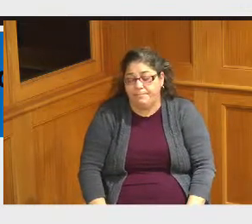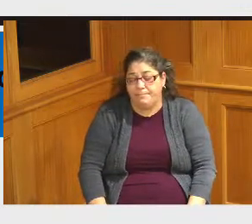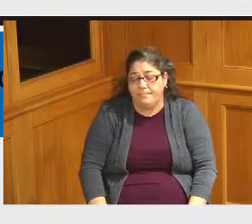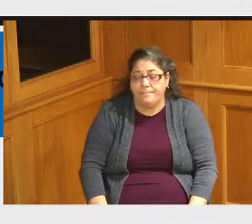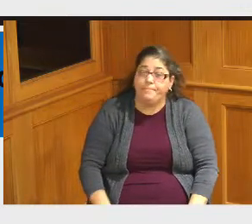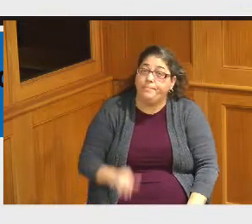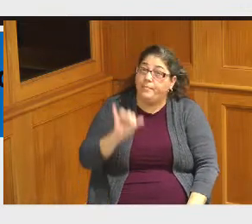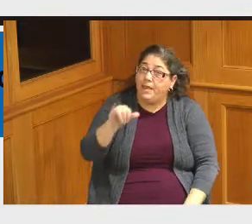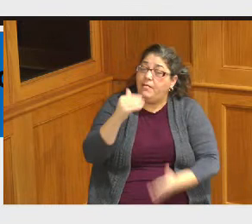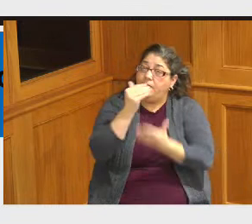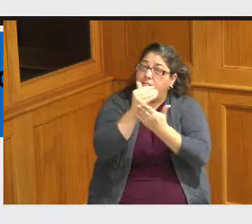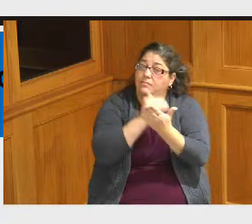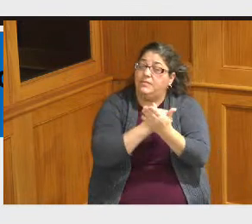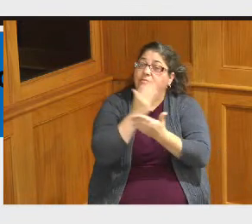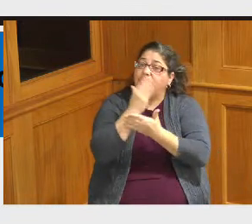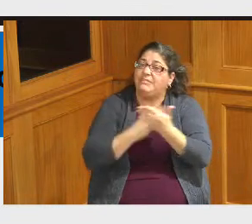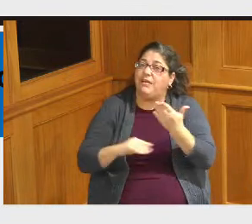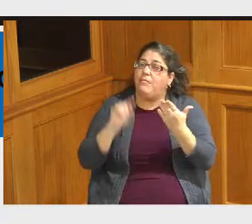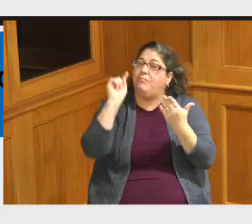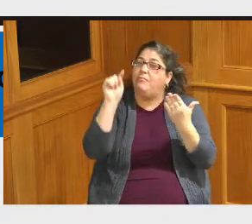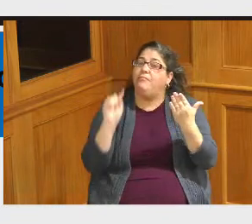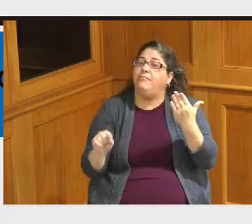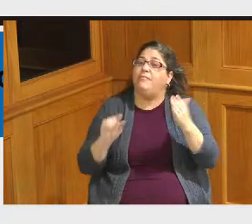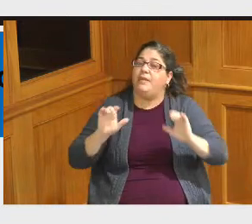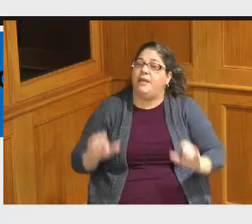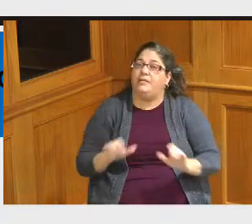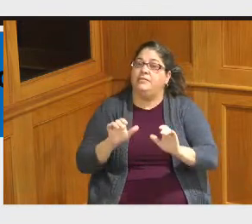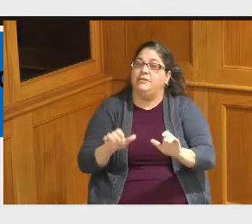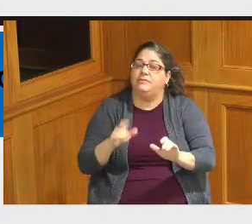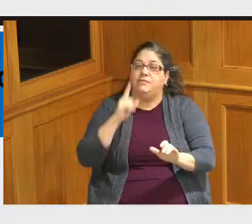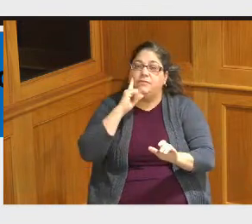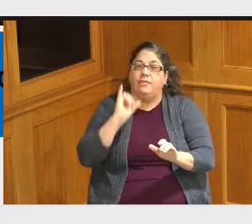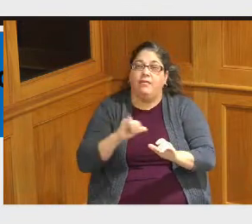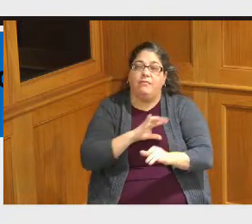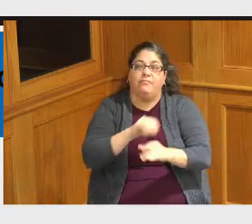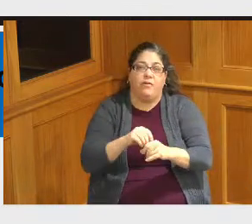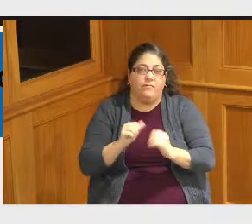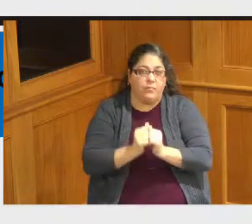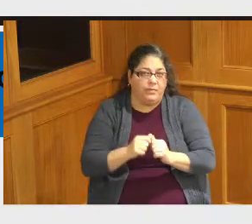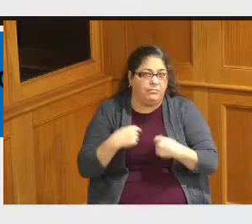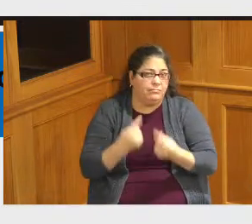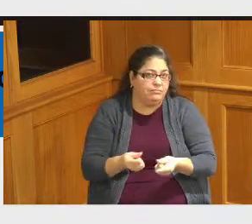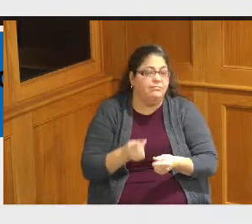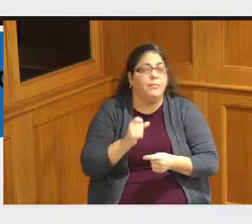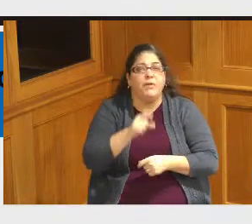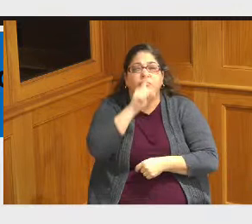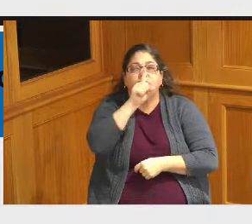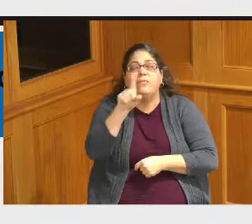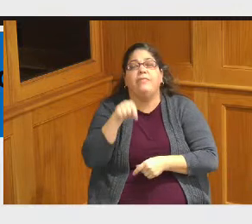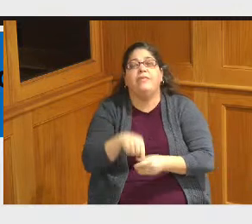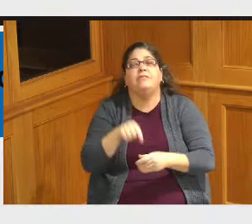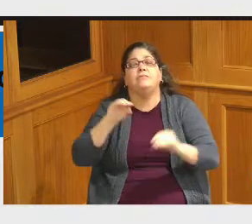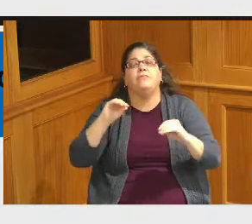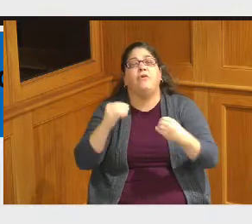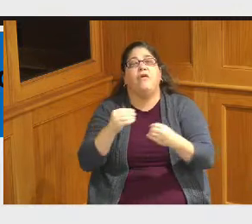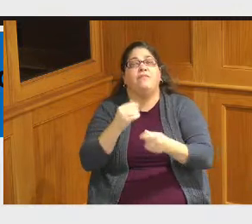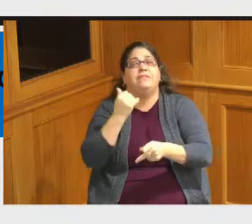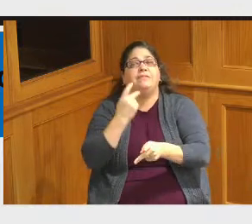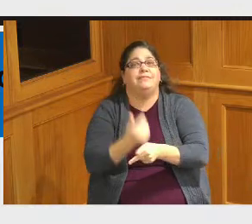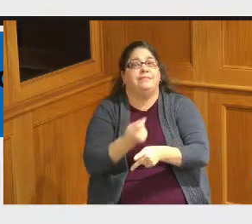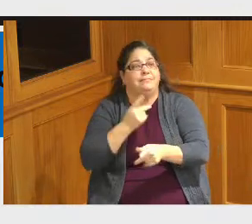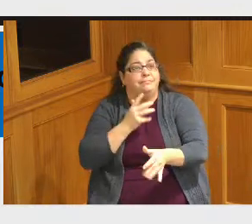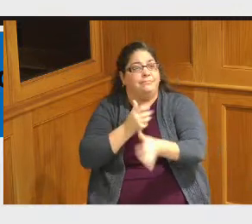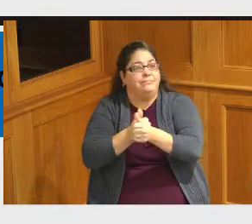So that's just a listing of some of the activities that we've been involved with to make sure that this office stays